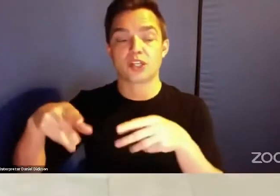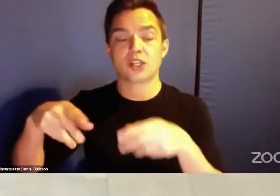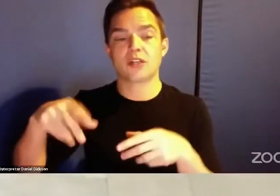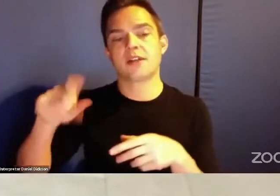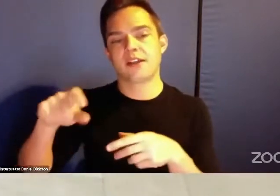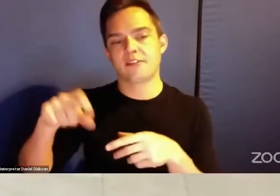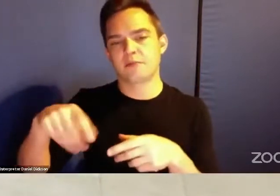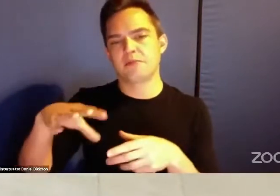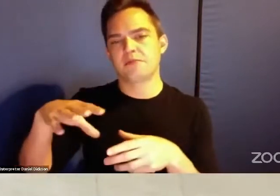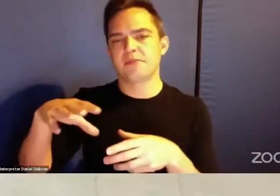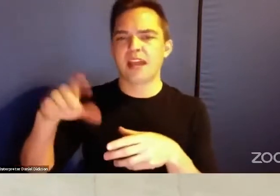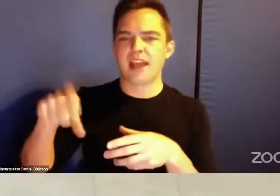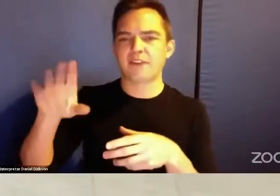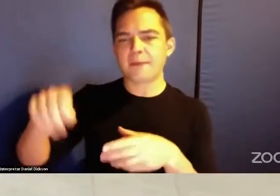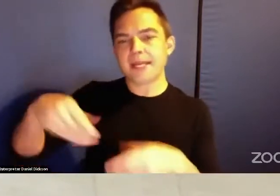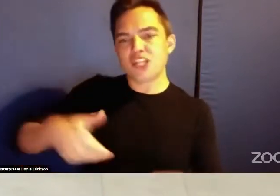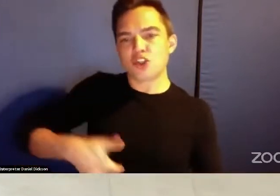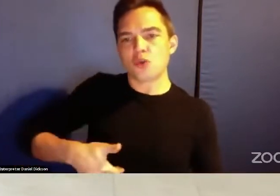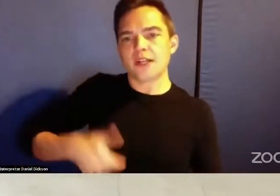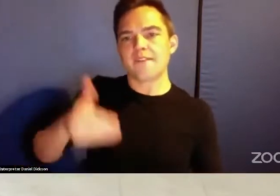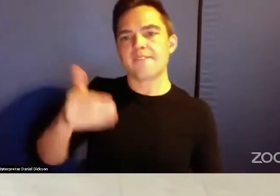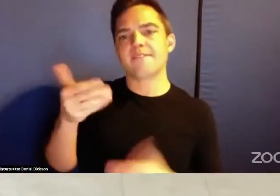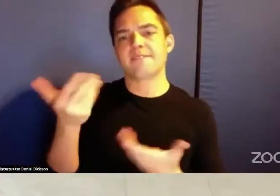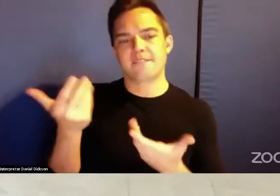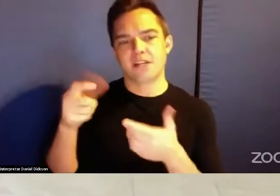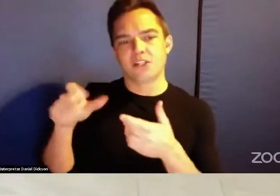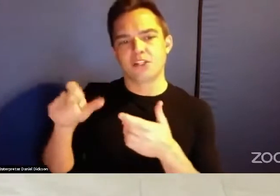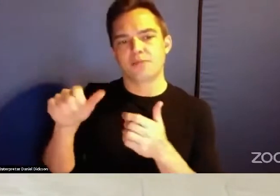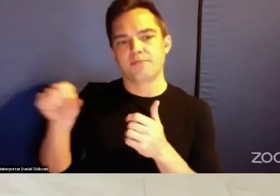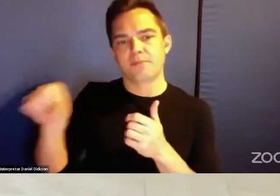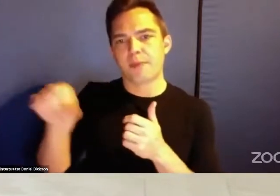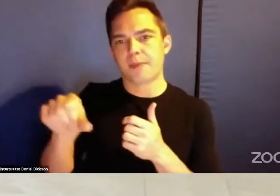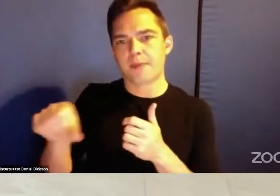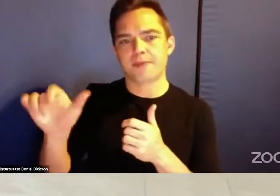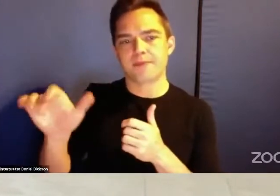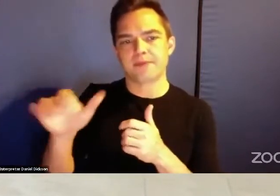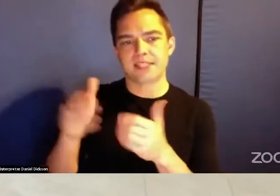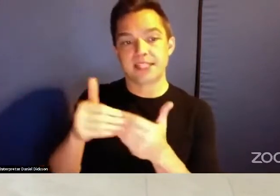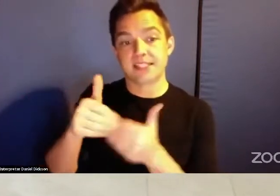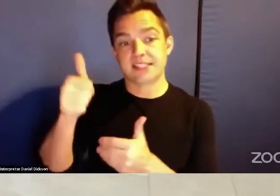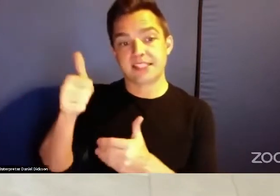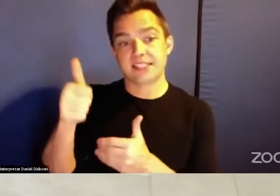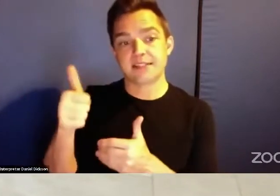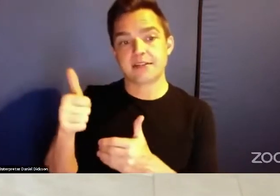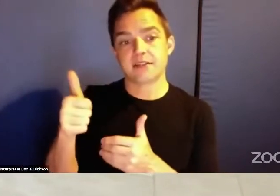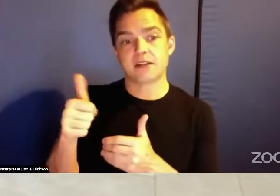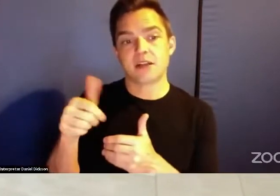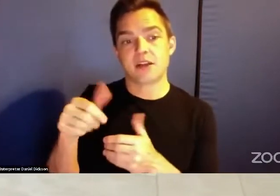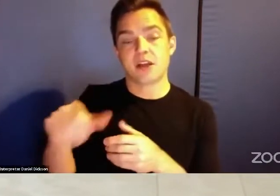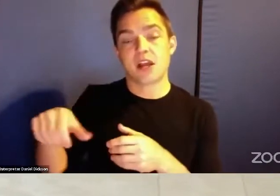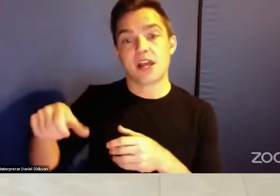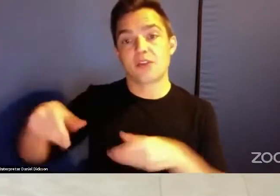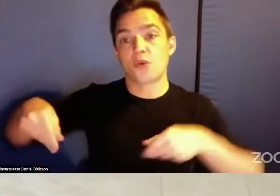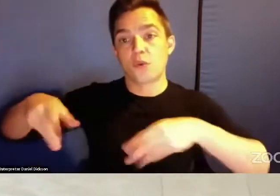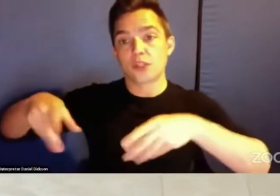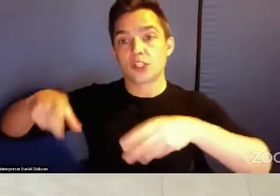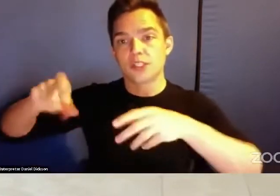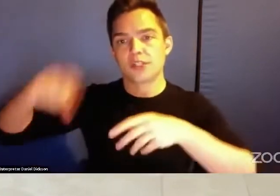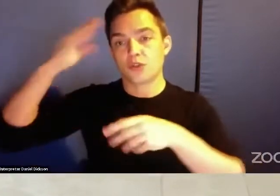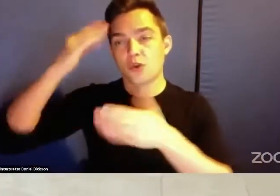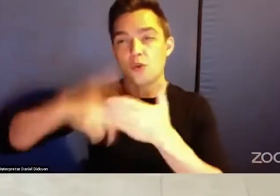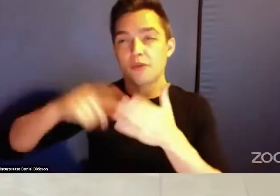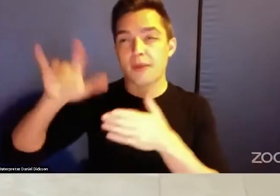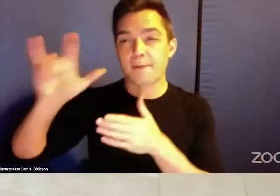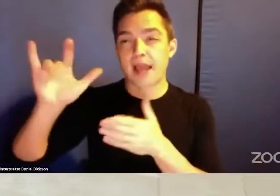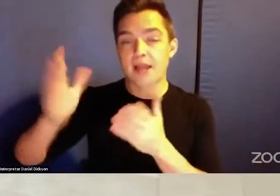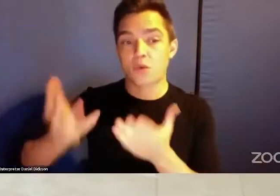should press the buttons very easily. The wheelchair has to know what the pilot wants to do. Also in daily life, it has